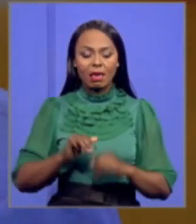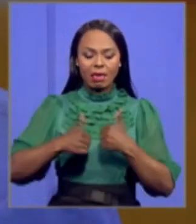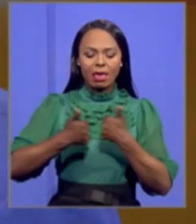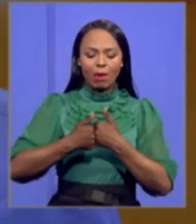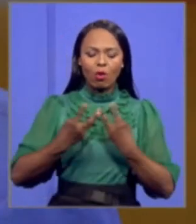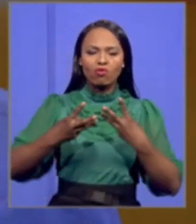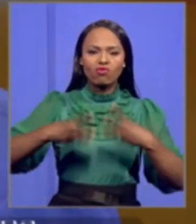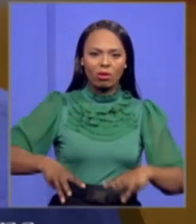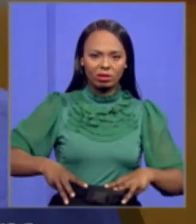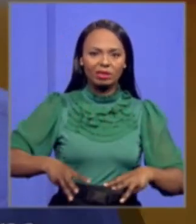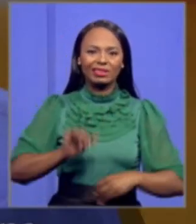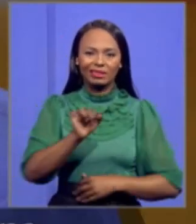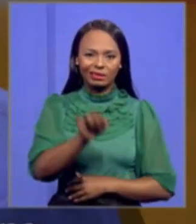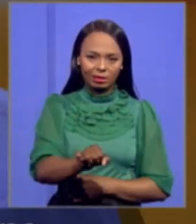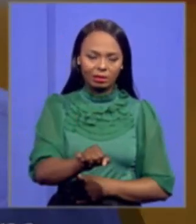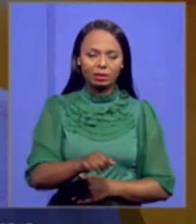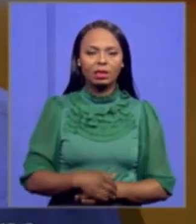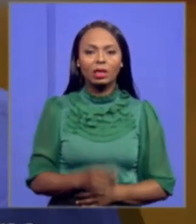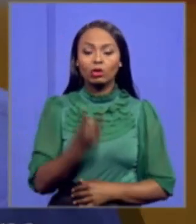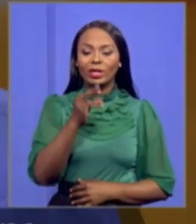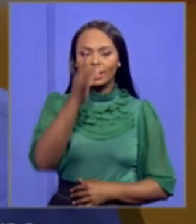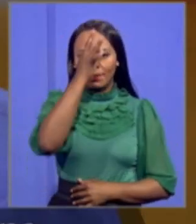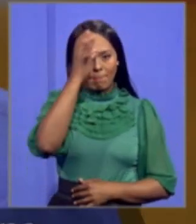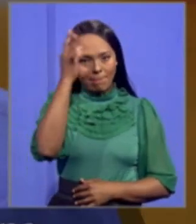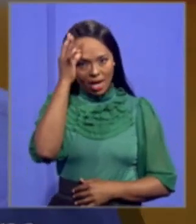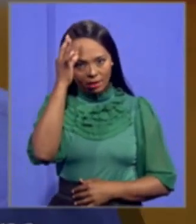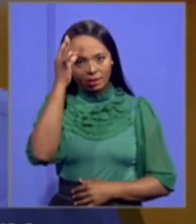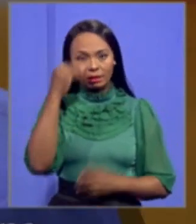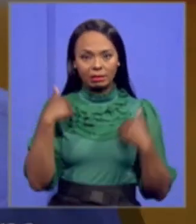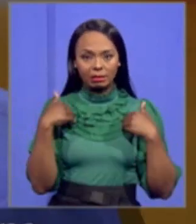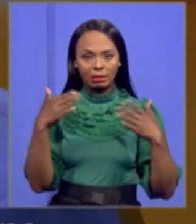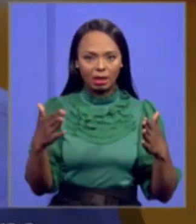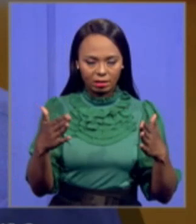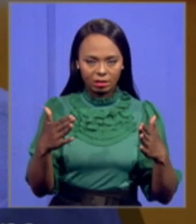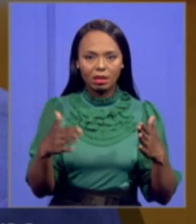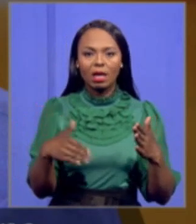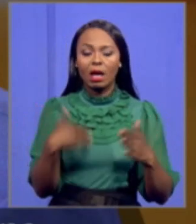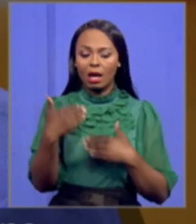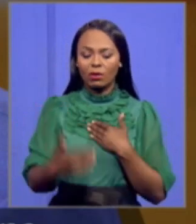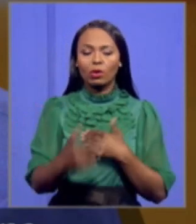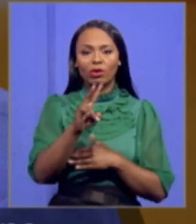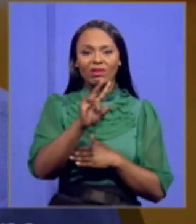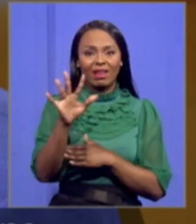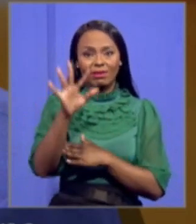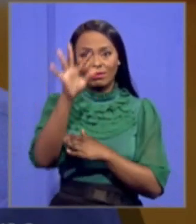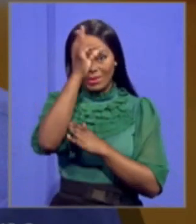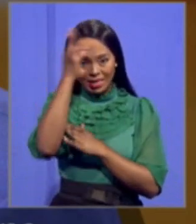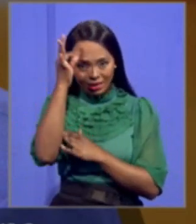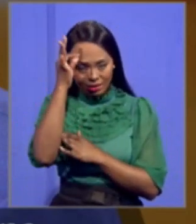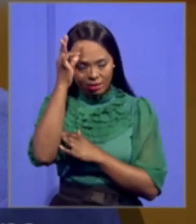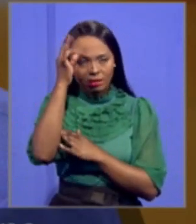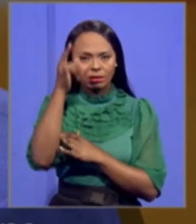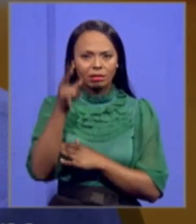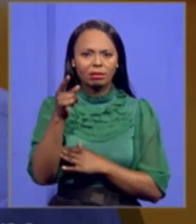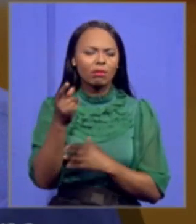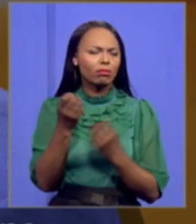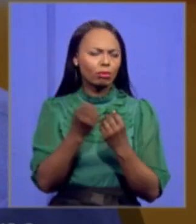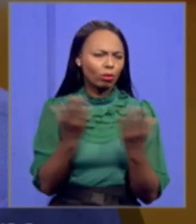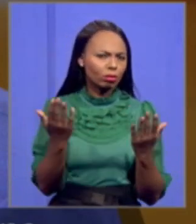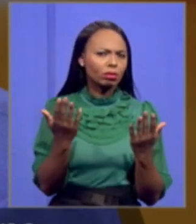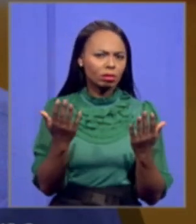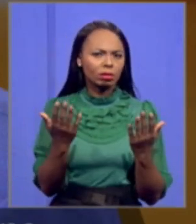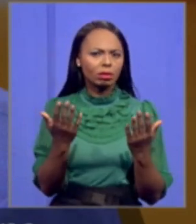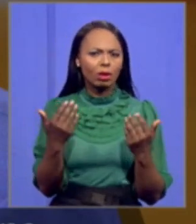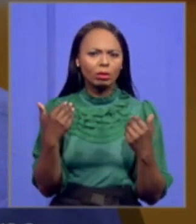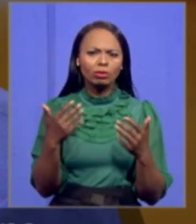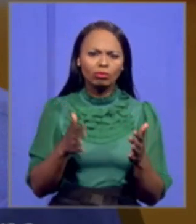minutes. We were not, or 25 minutes. We were not ready for the kick